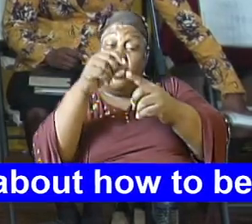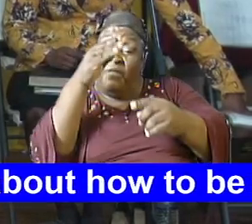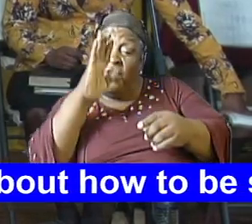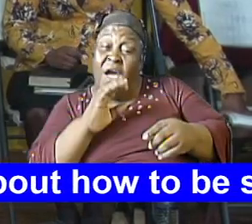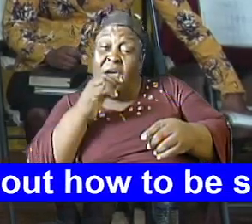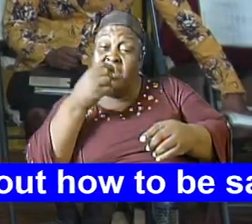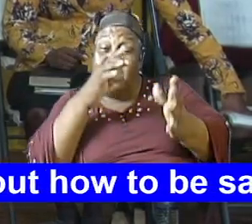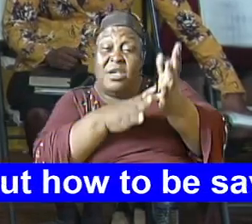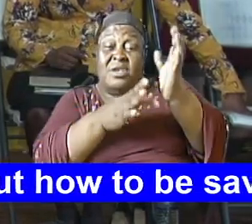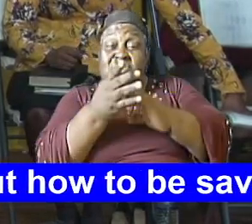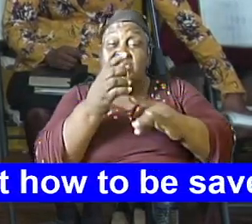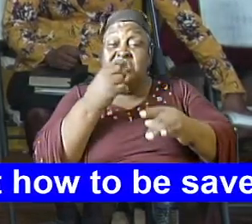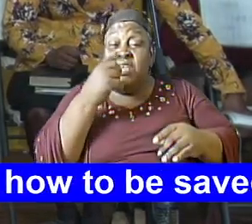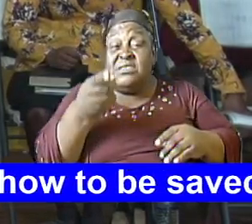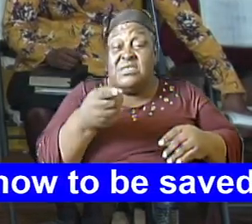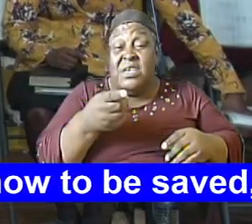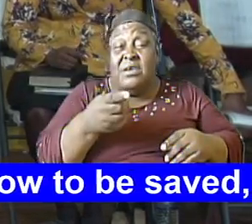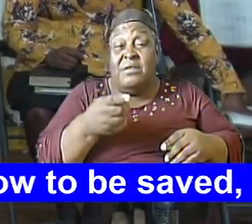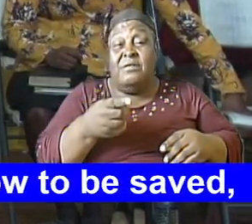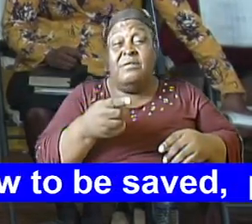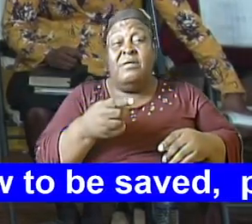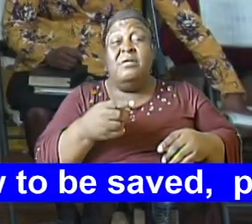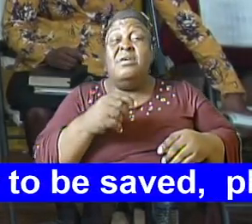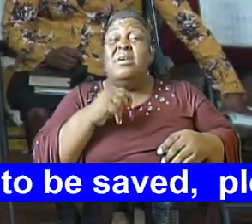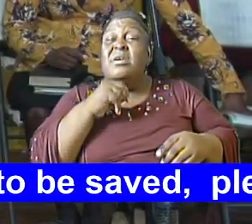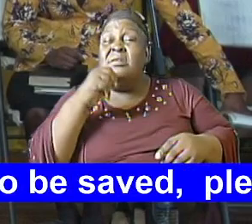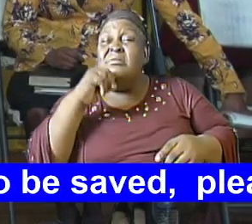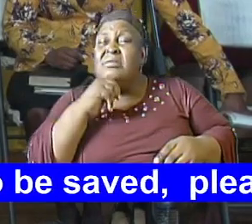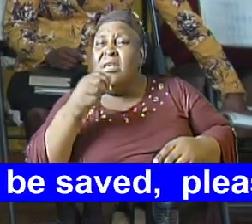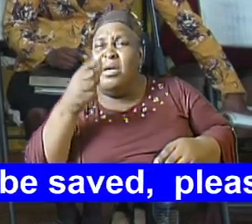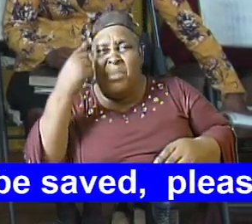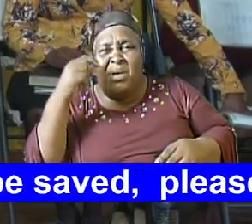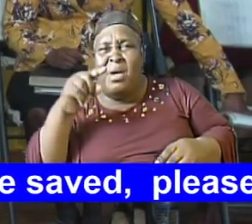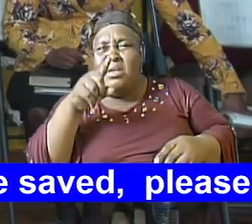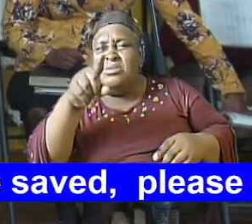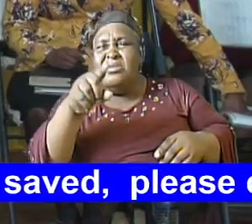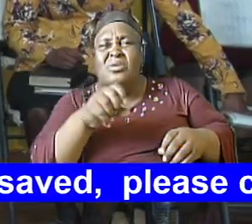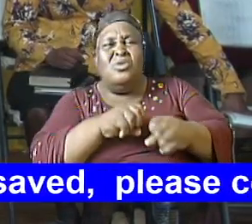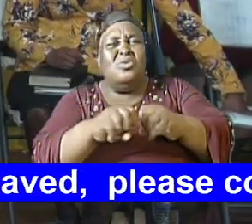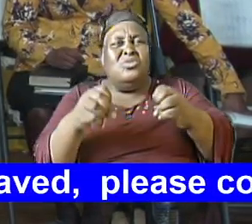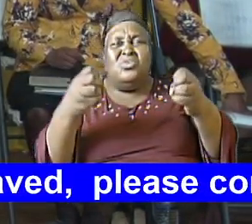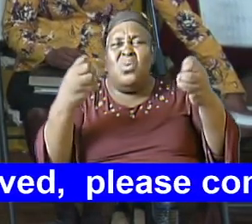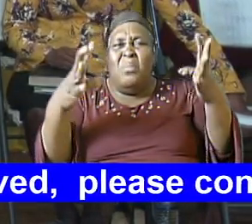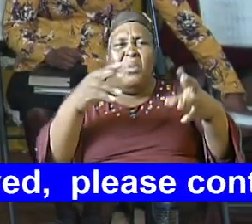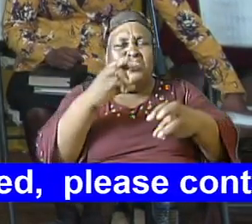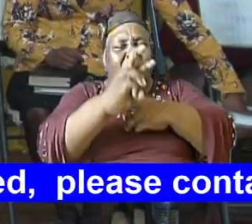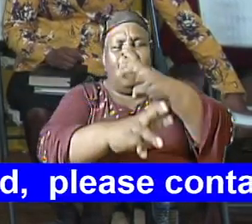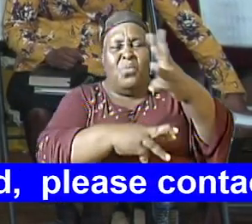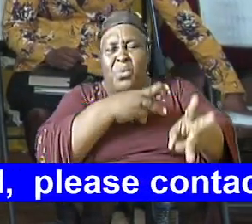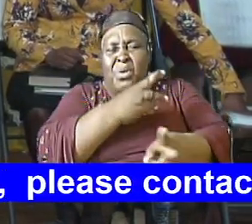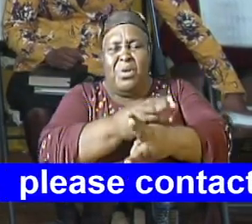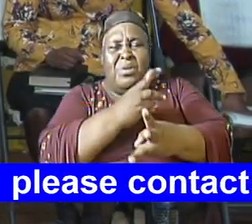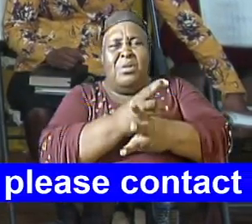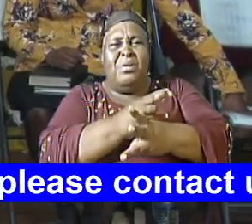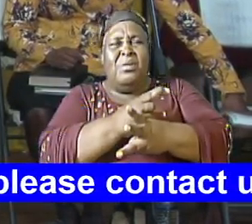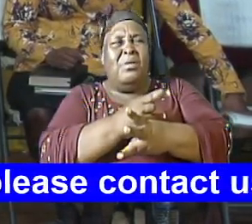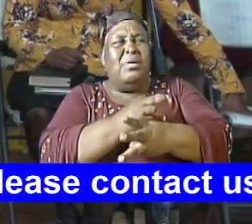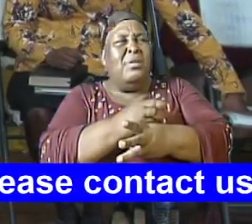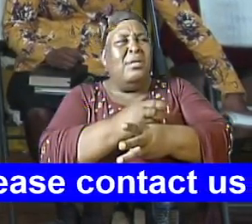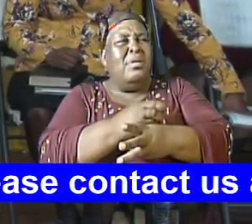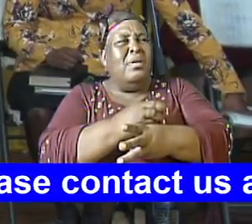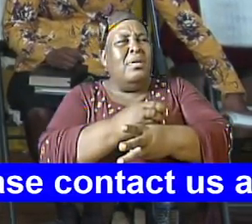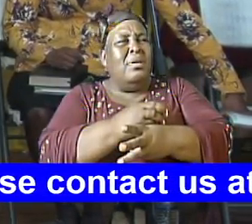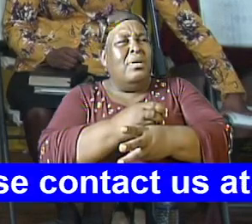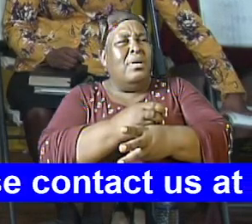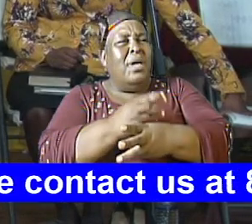this because such and such. This is what and what. Not because you want so much to be like the world, to do what they do, to talk like they